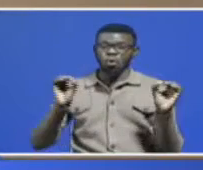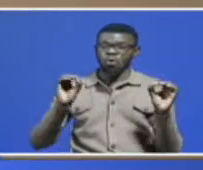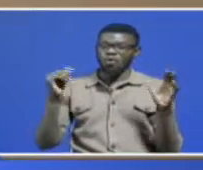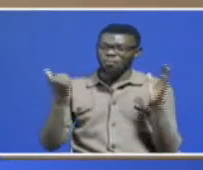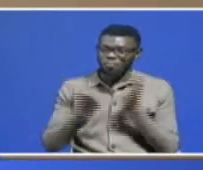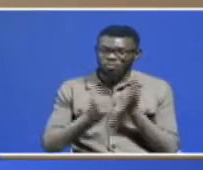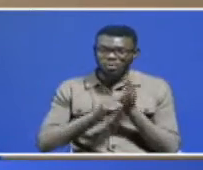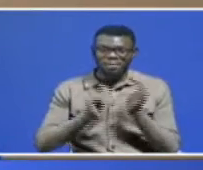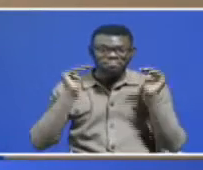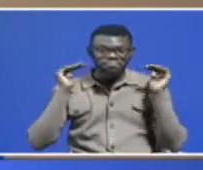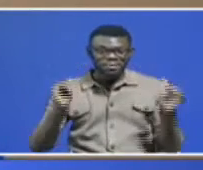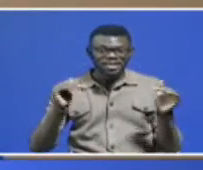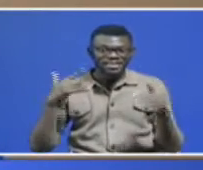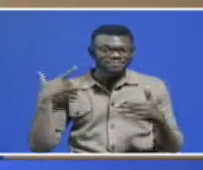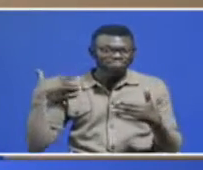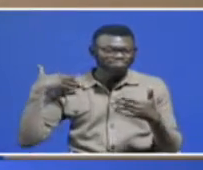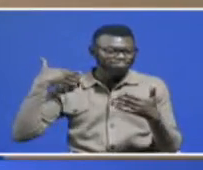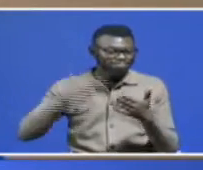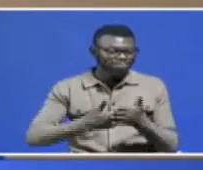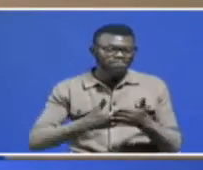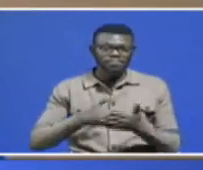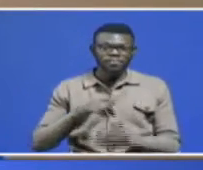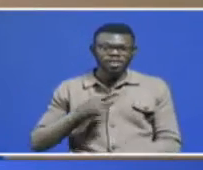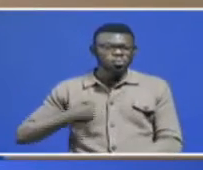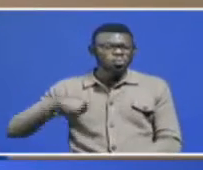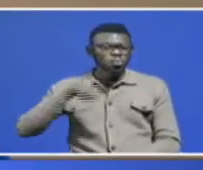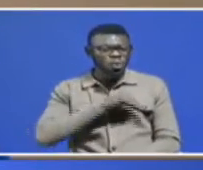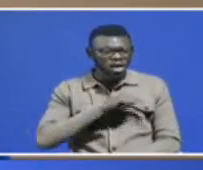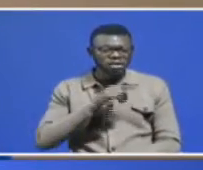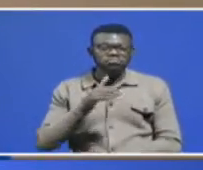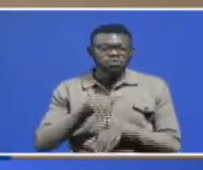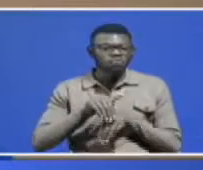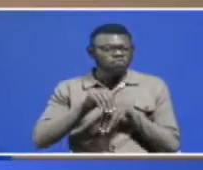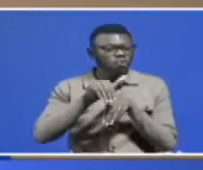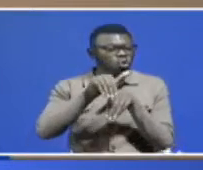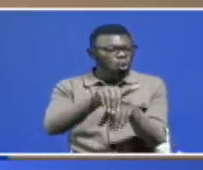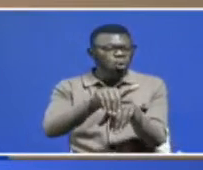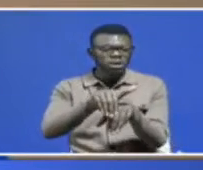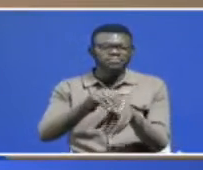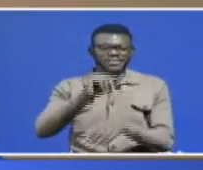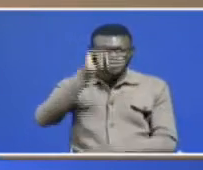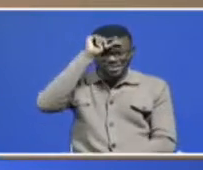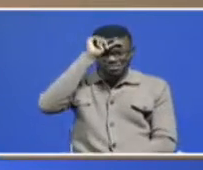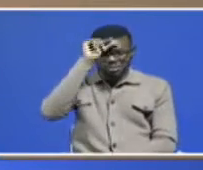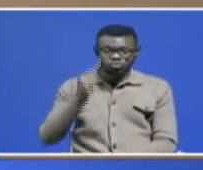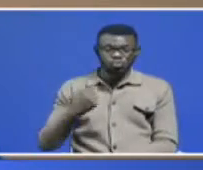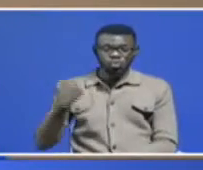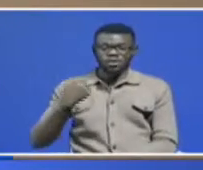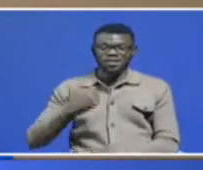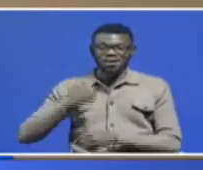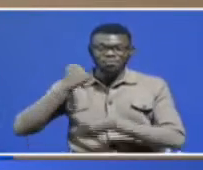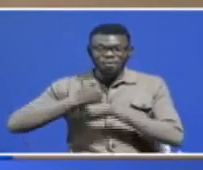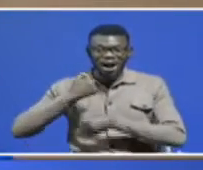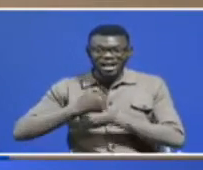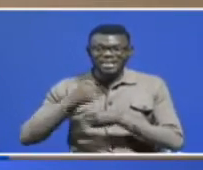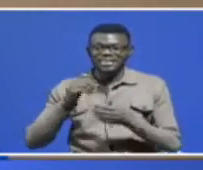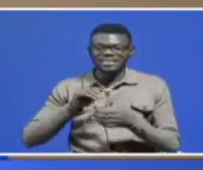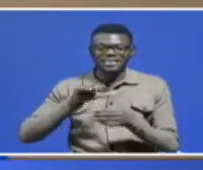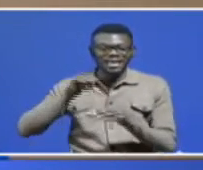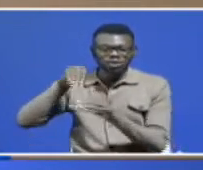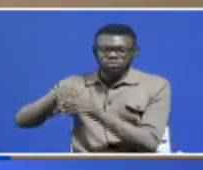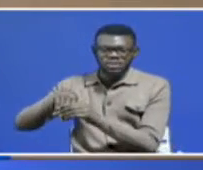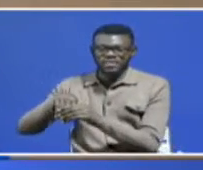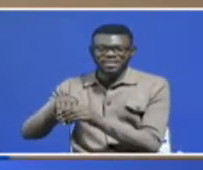we have quite often played the role of a rubber stamp for the executive. So inclusivity, we were talking